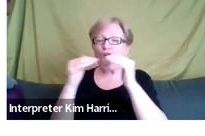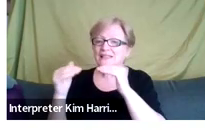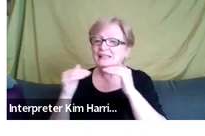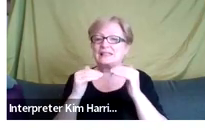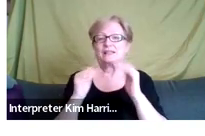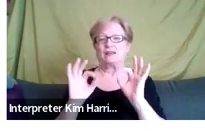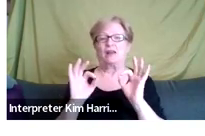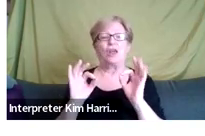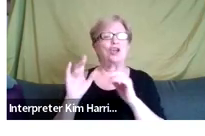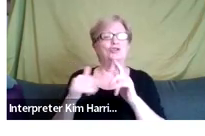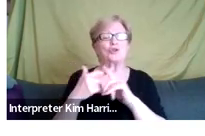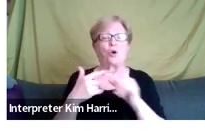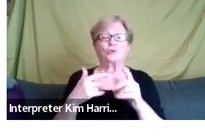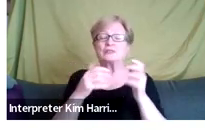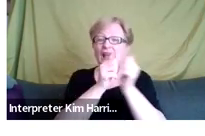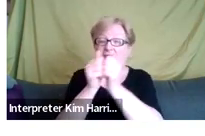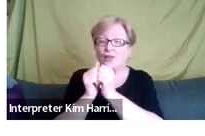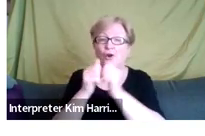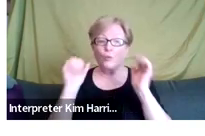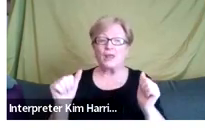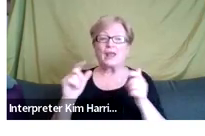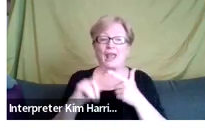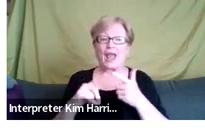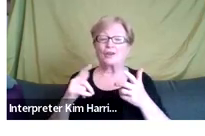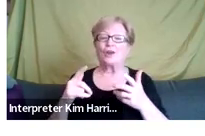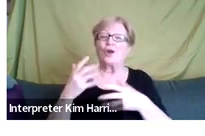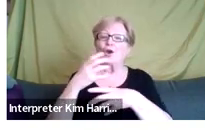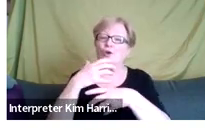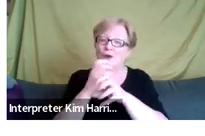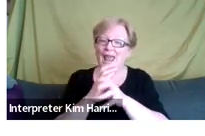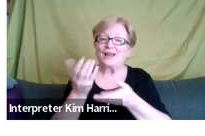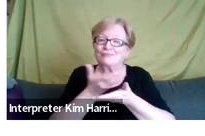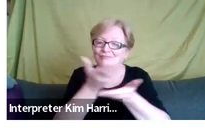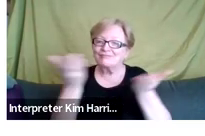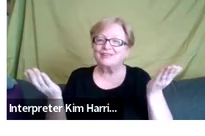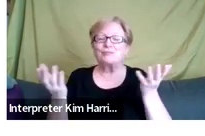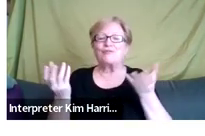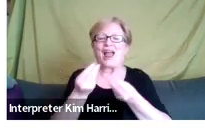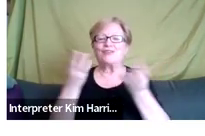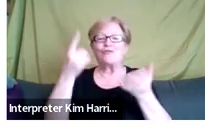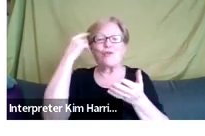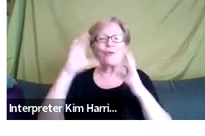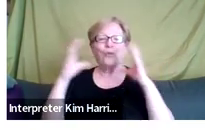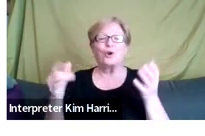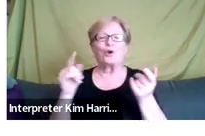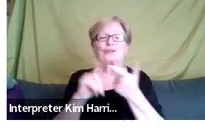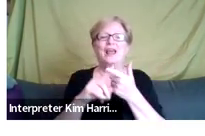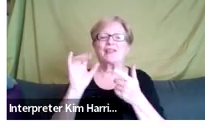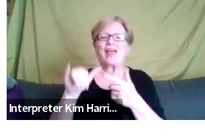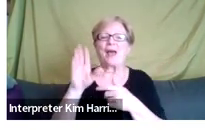Together, we can create a world that BIPOC women with disabilities and everyone for that